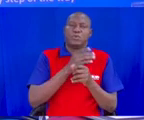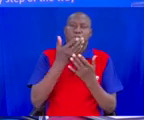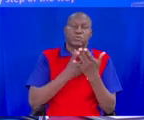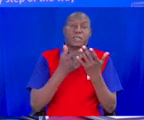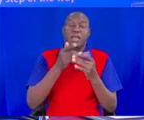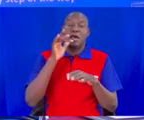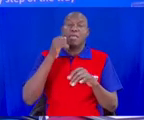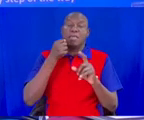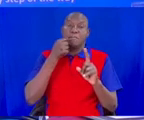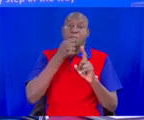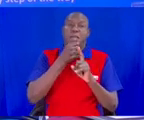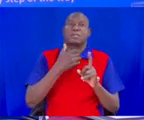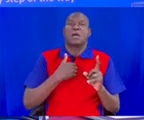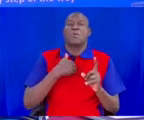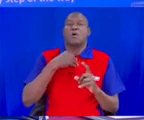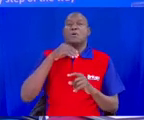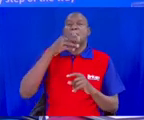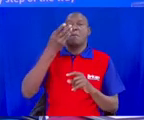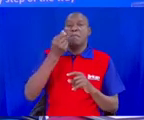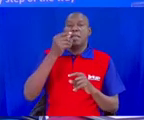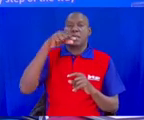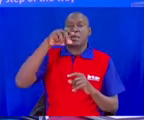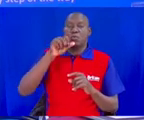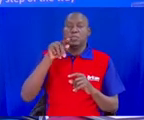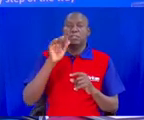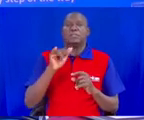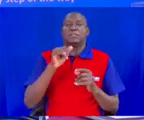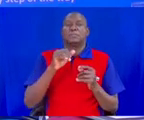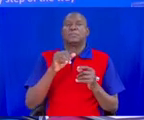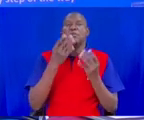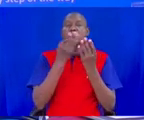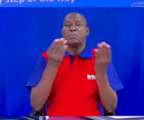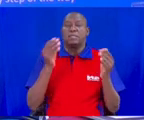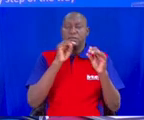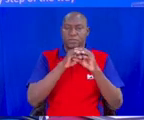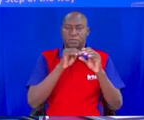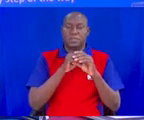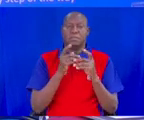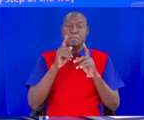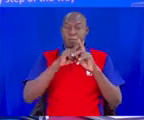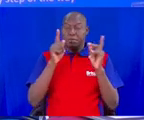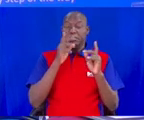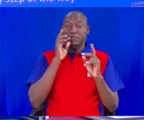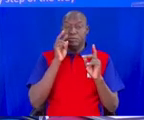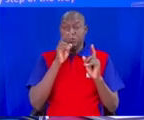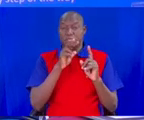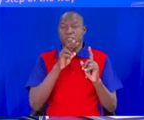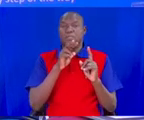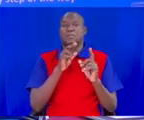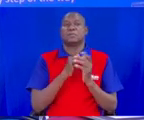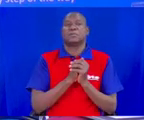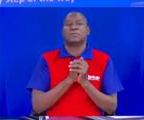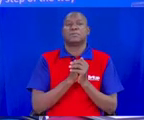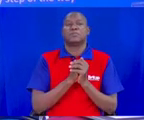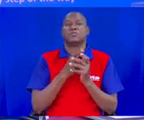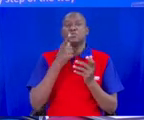our equity investments and to some extent impacted our property investments. But if you look at what is happening on the bond side, we've seen